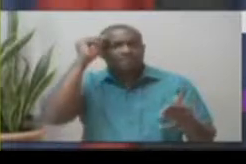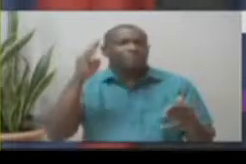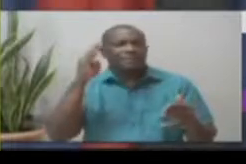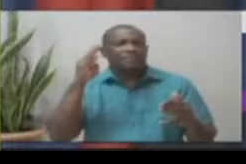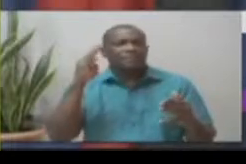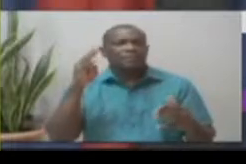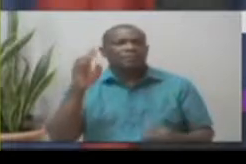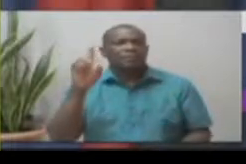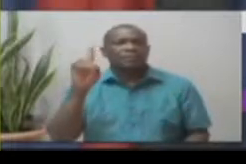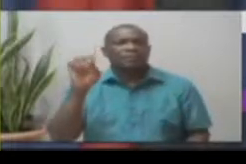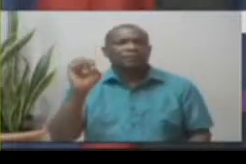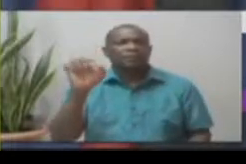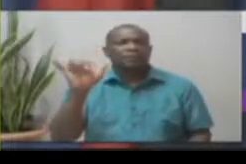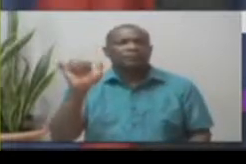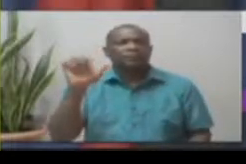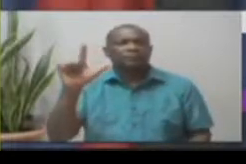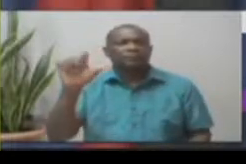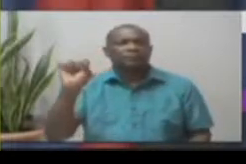Ladies and gentlemen,